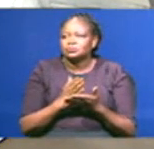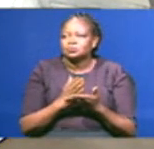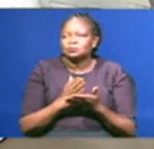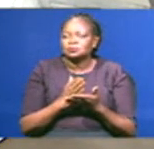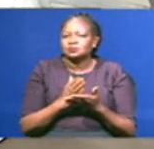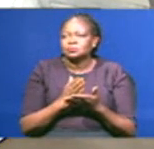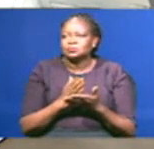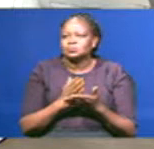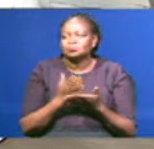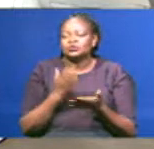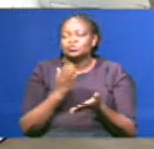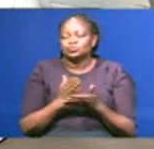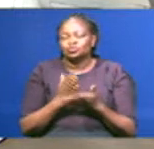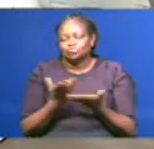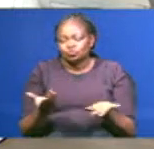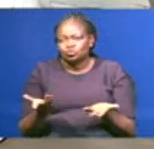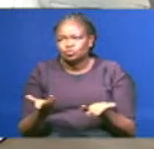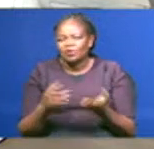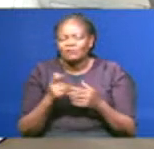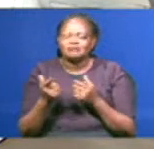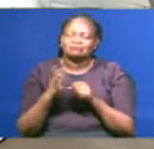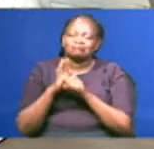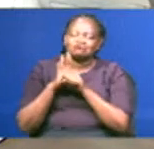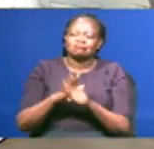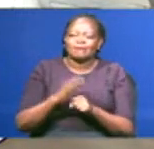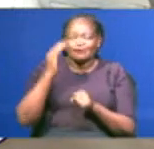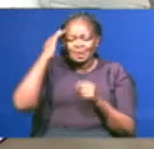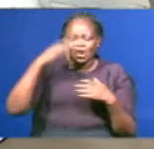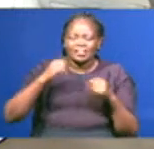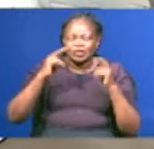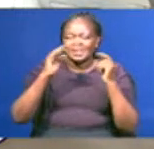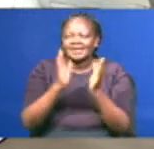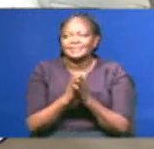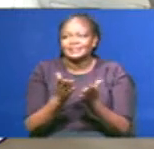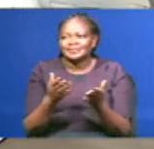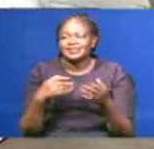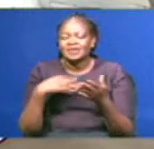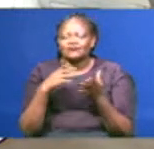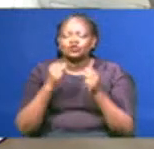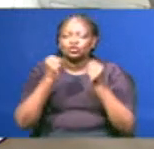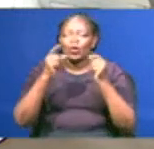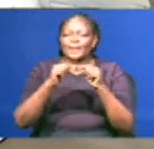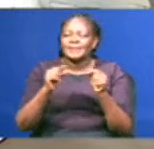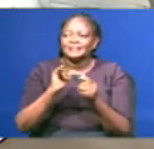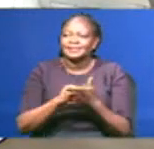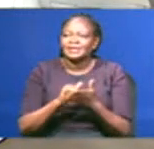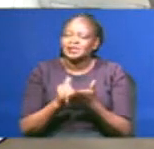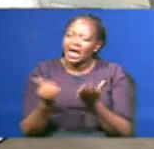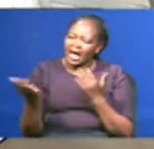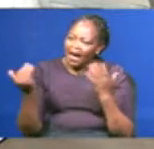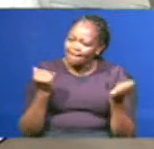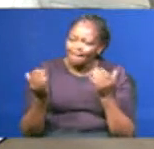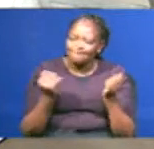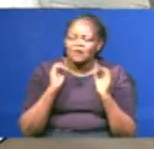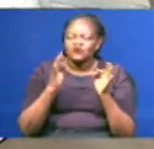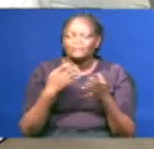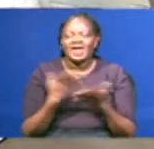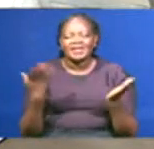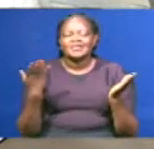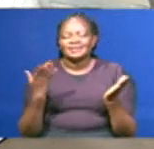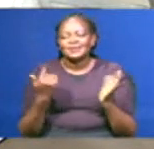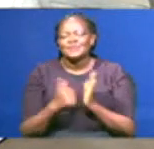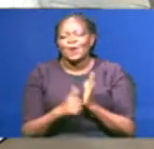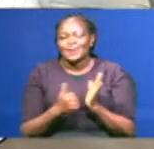they are debunking myths and the stigmas around mental health issues and sending a strong message that kujeni, if you have any psychosocial